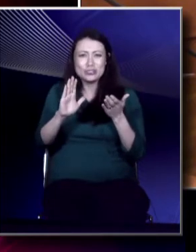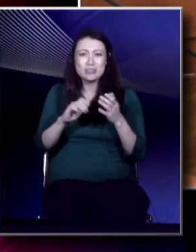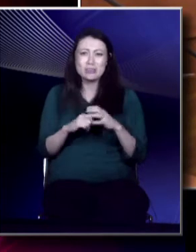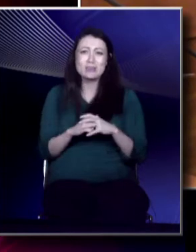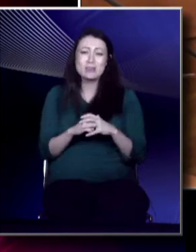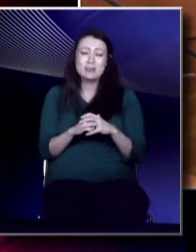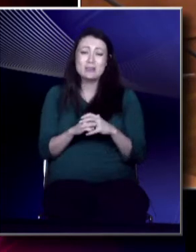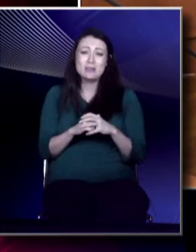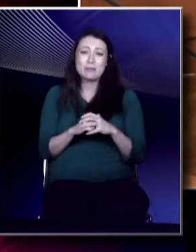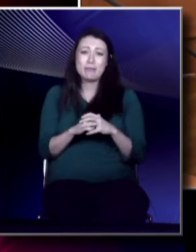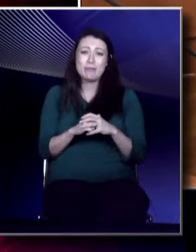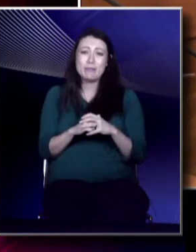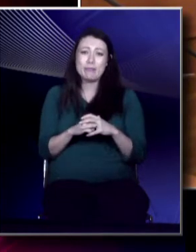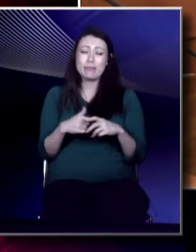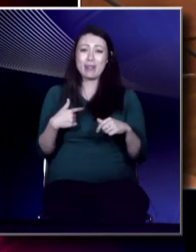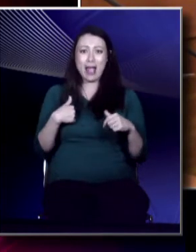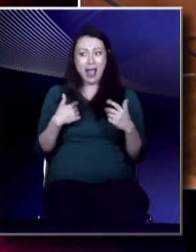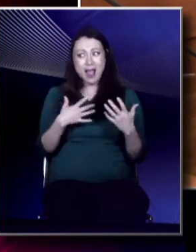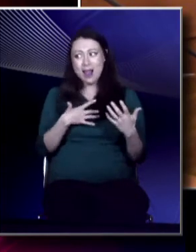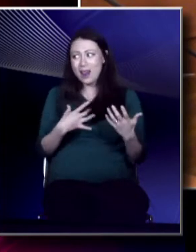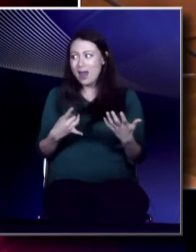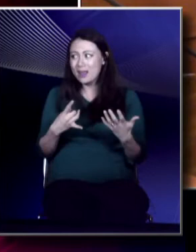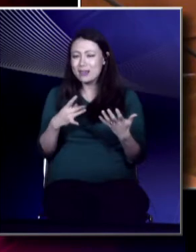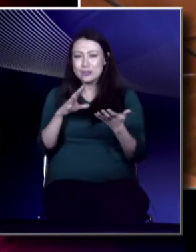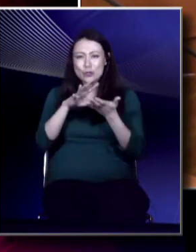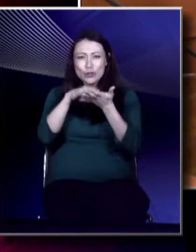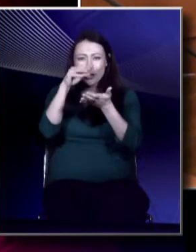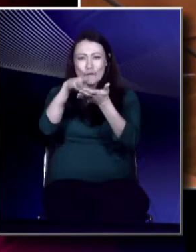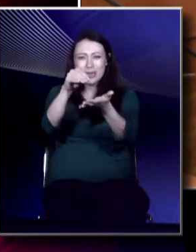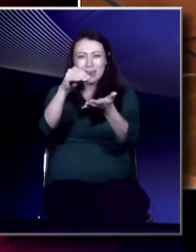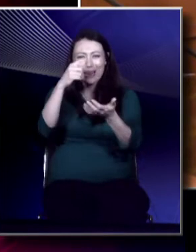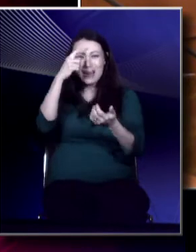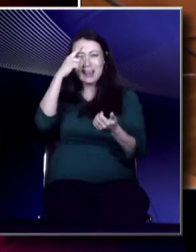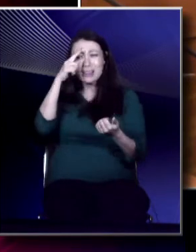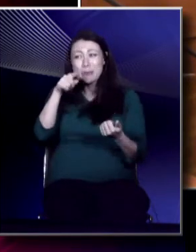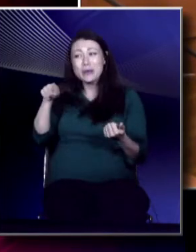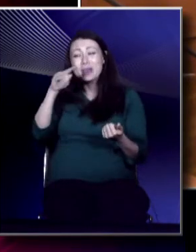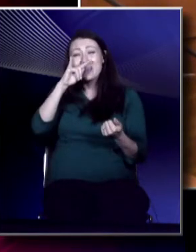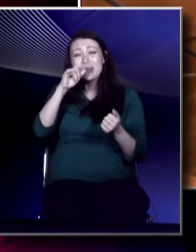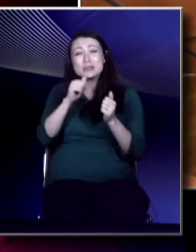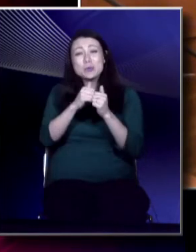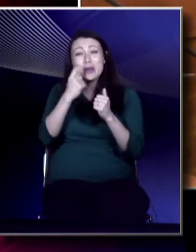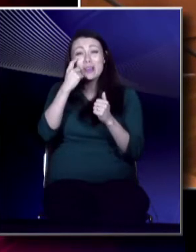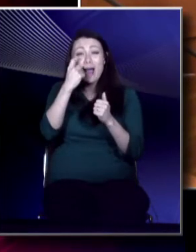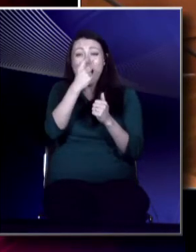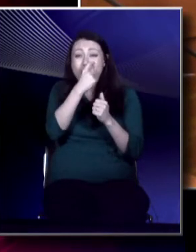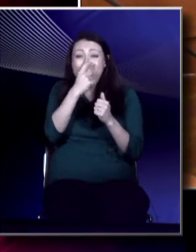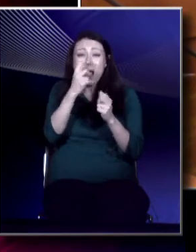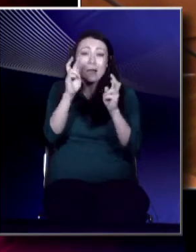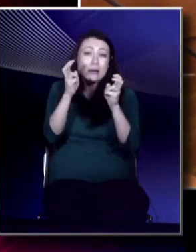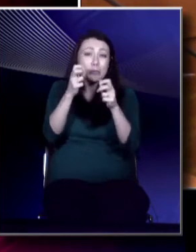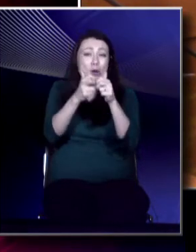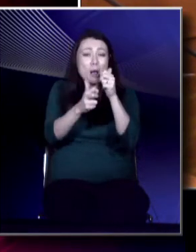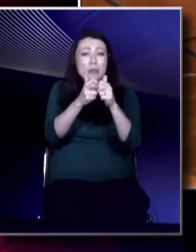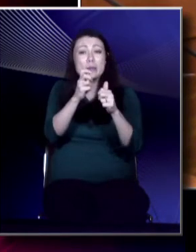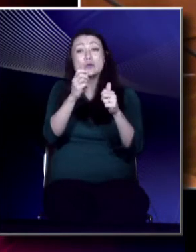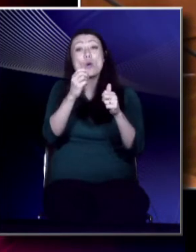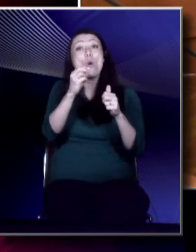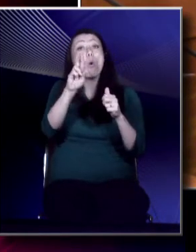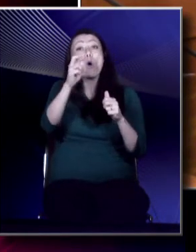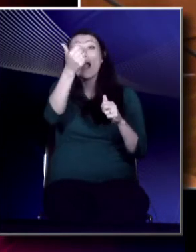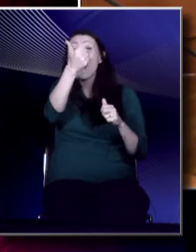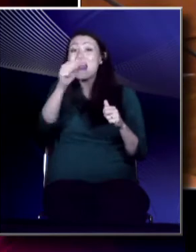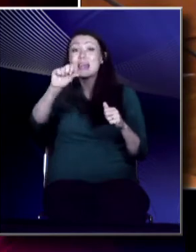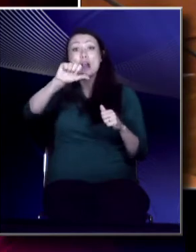I like to be able to learn, and I think kids with eye problems or any other physical and